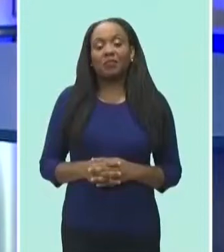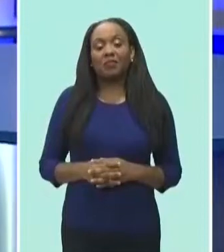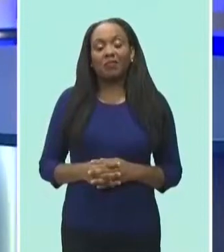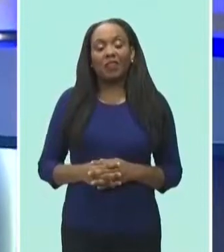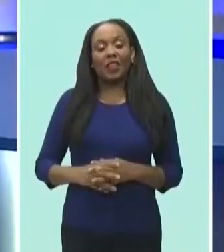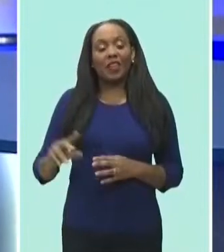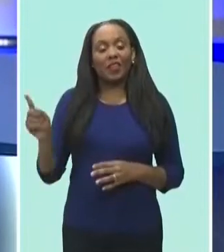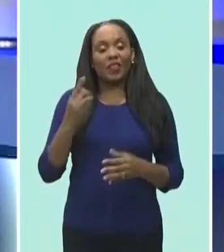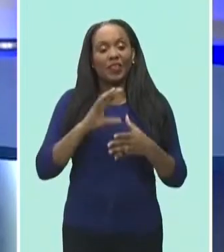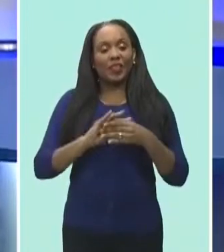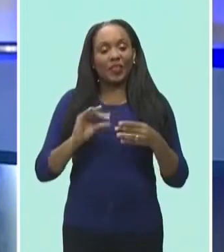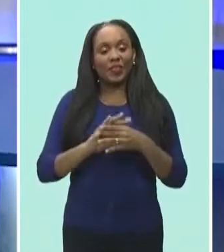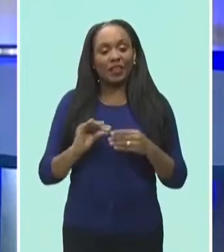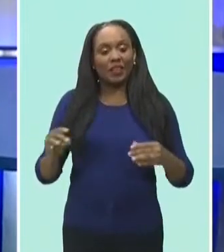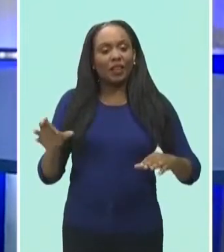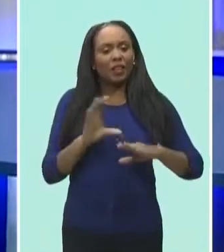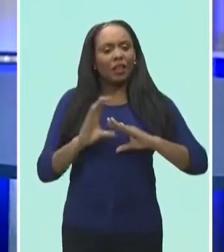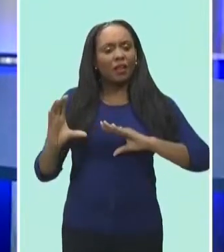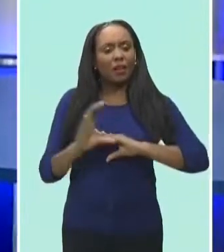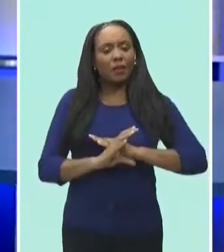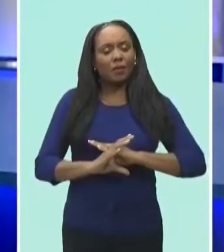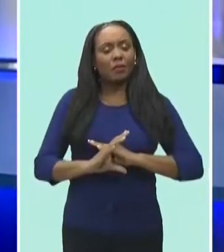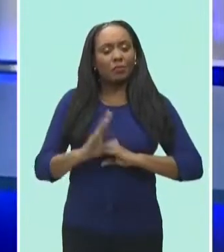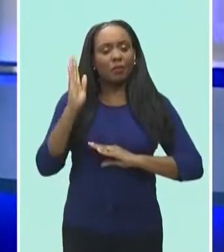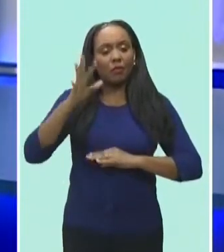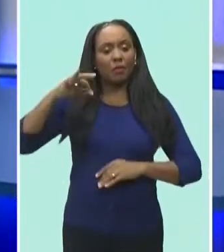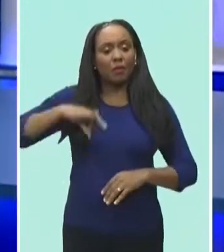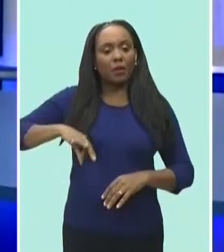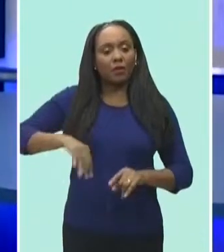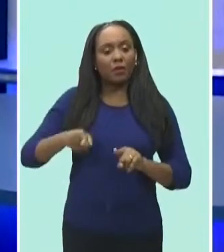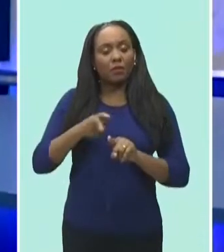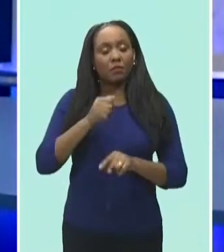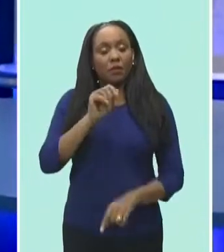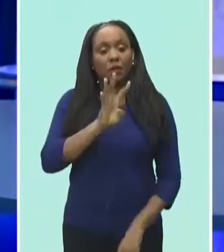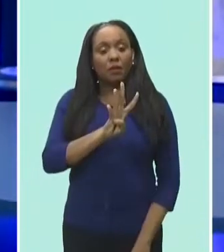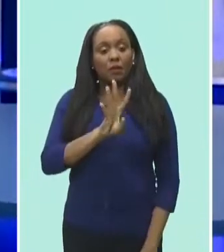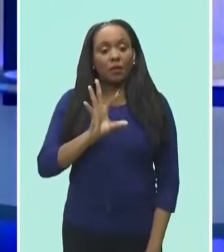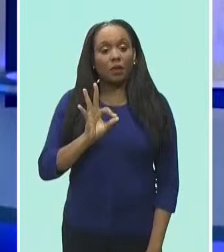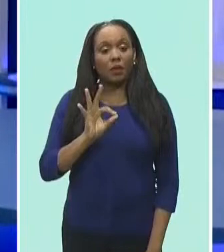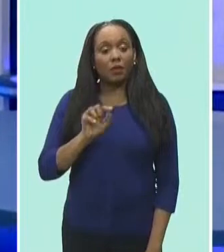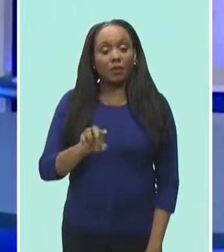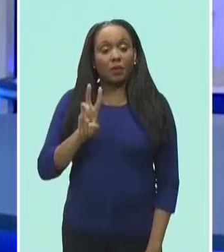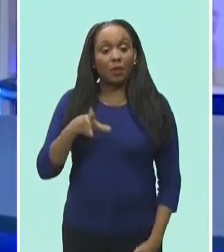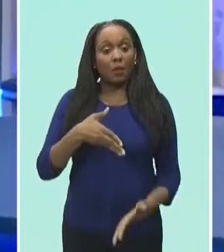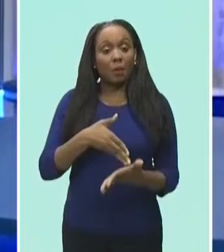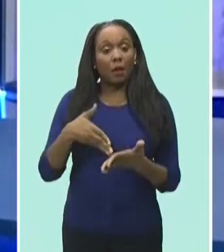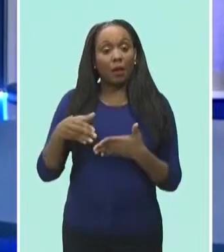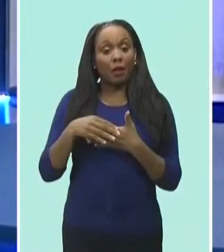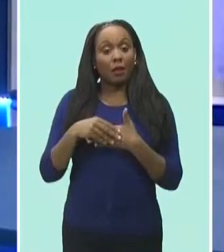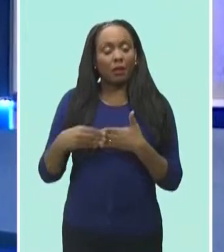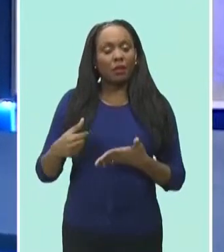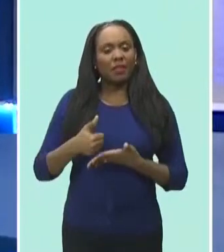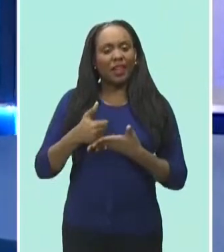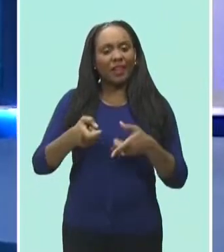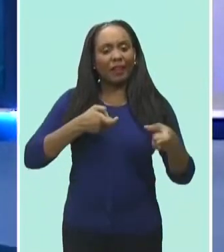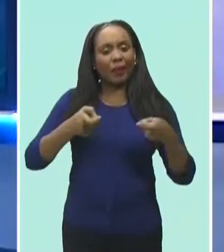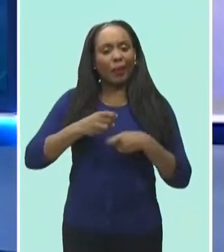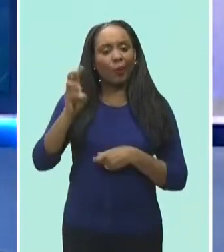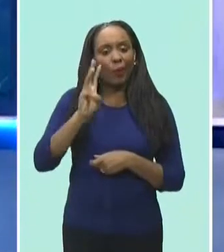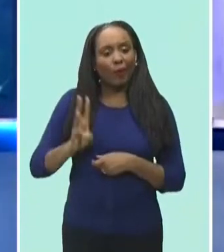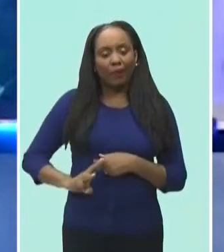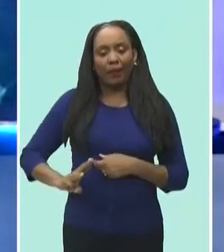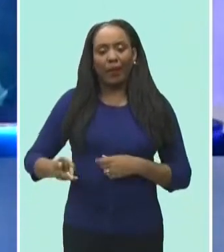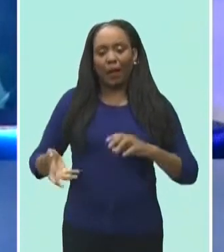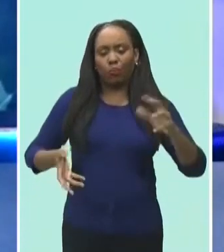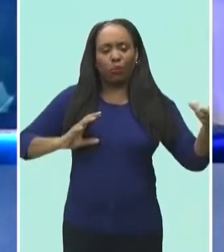And in our top story, the Caribbean region will soon be able to benefit from $49.6 million to help tackle climate and